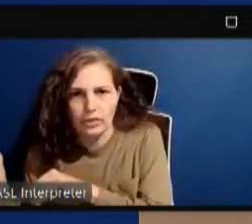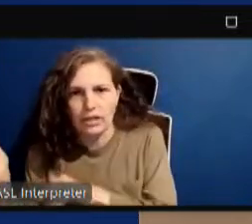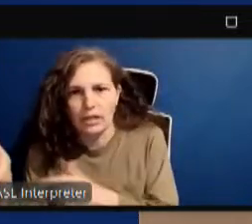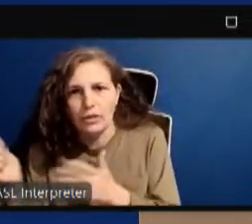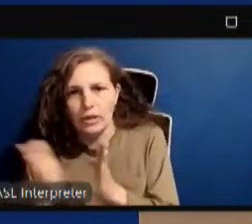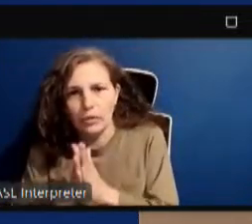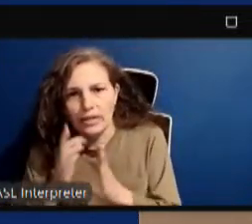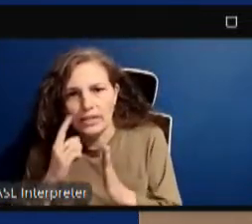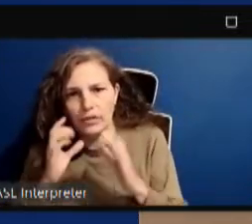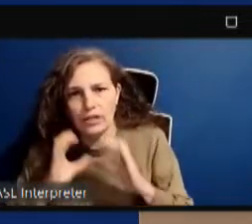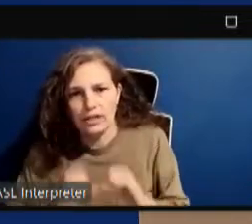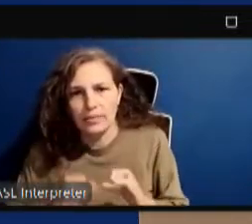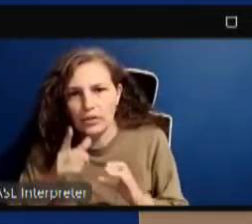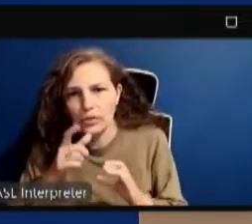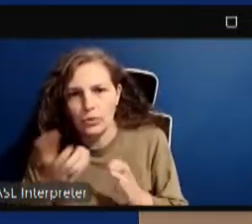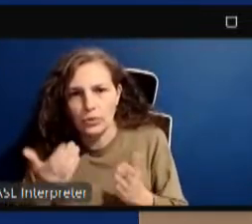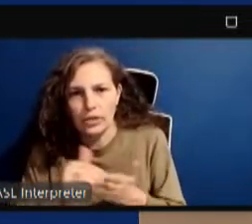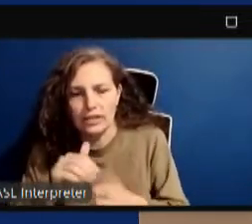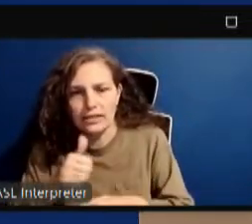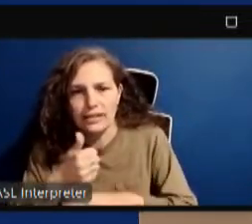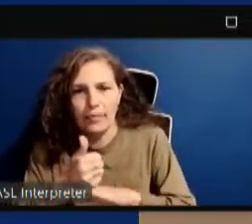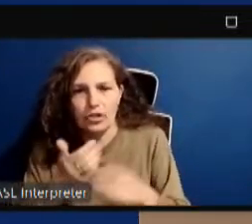and we're suspending any type of